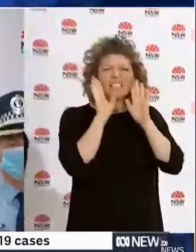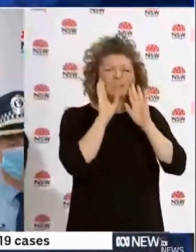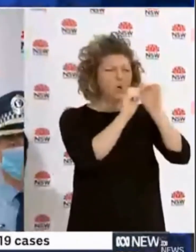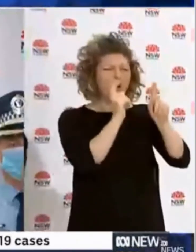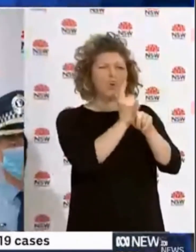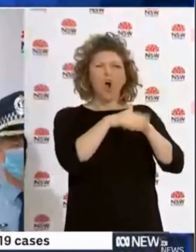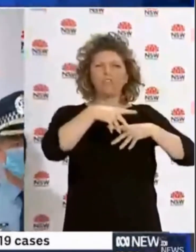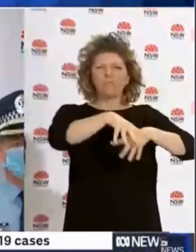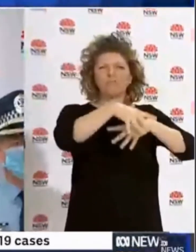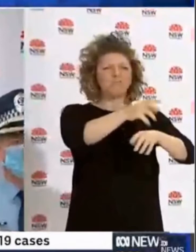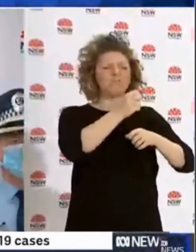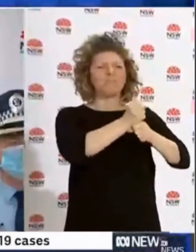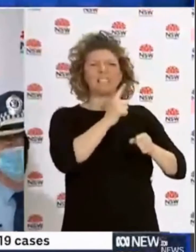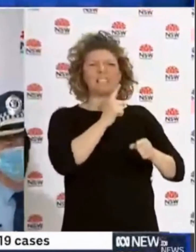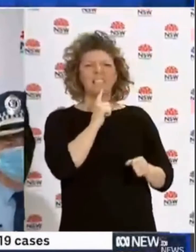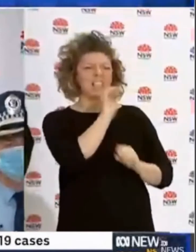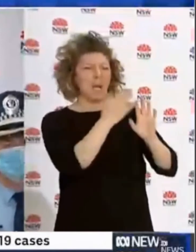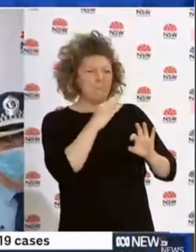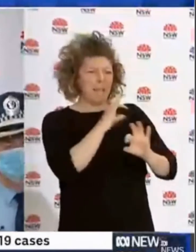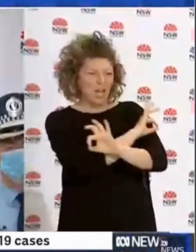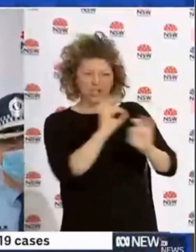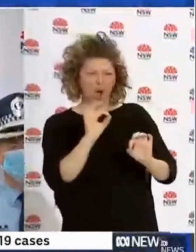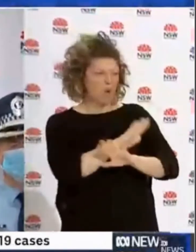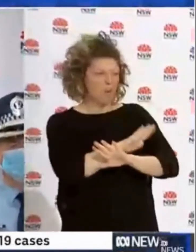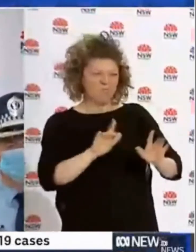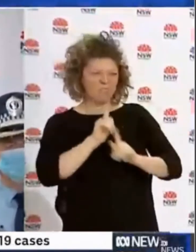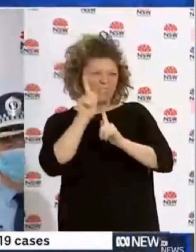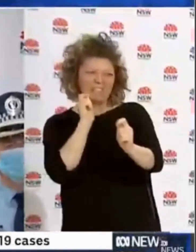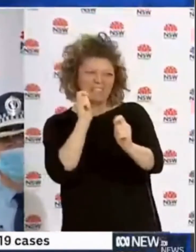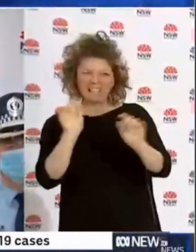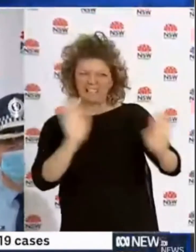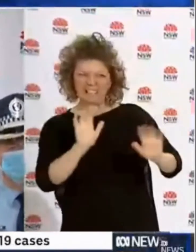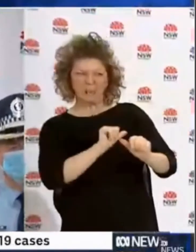am concerned about that, and I think that